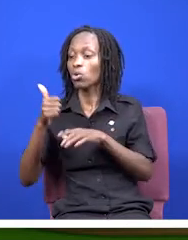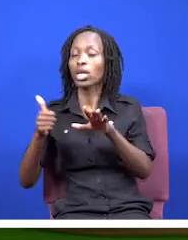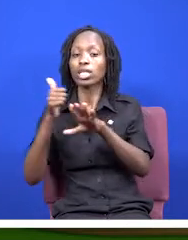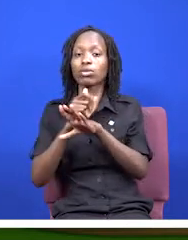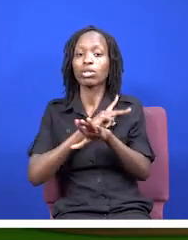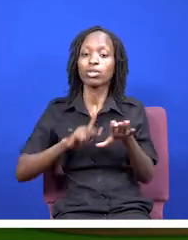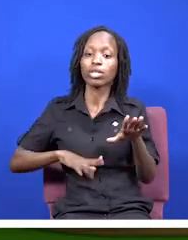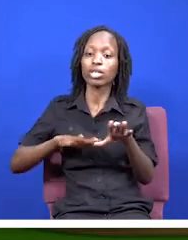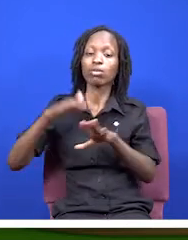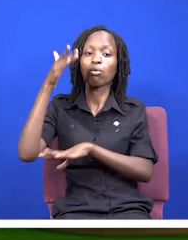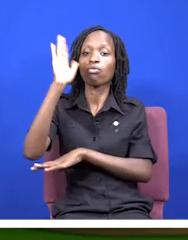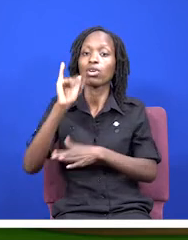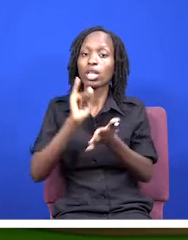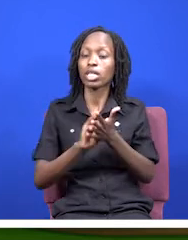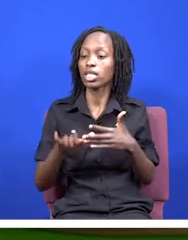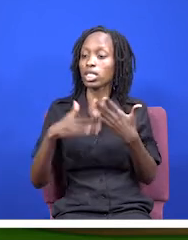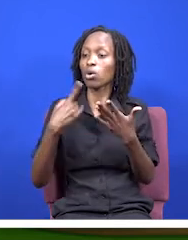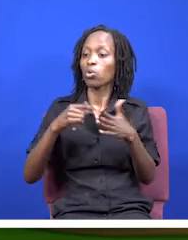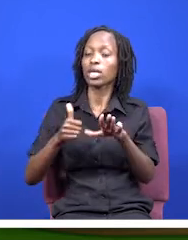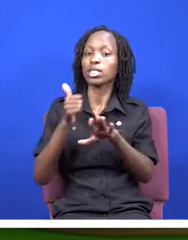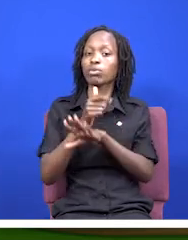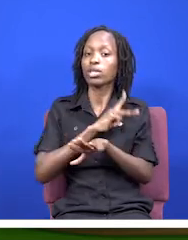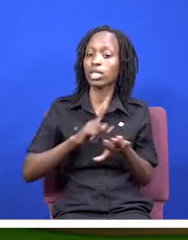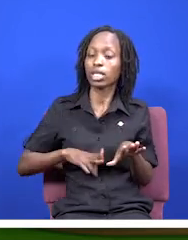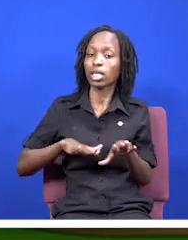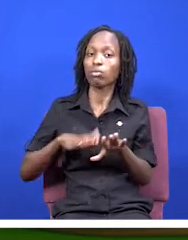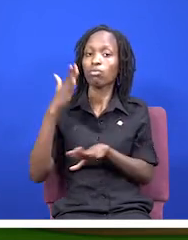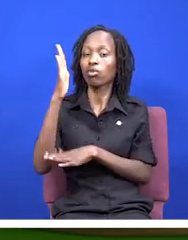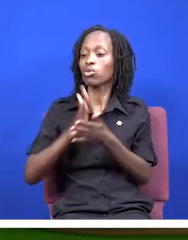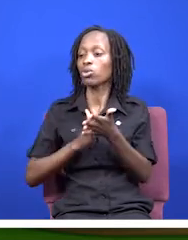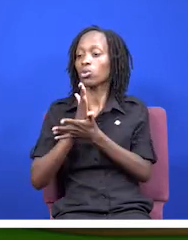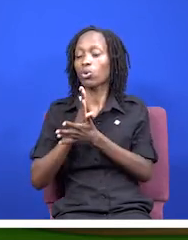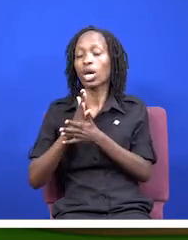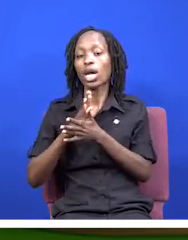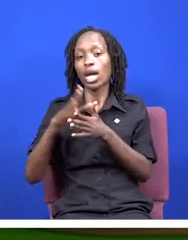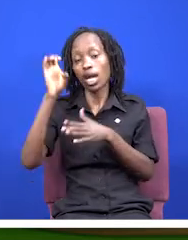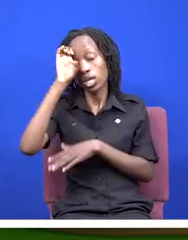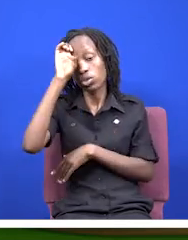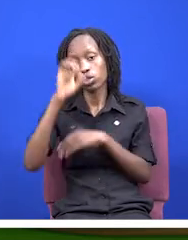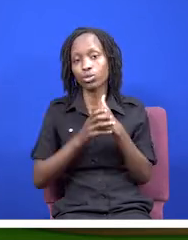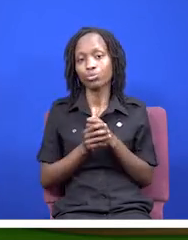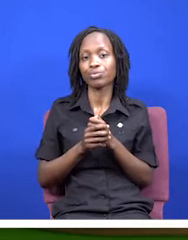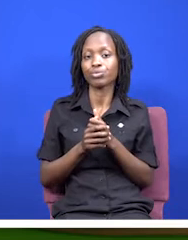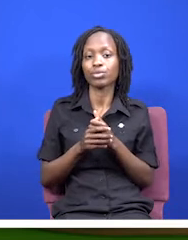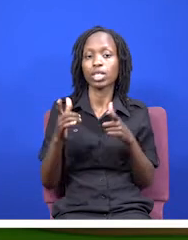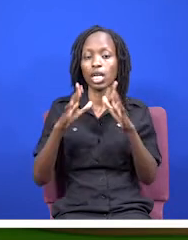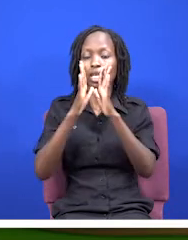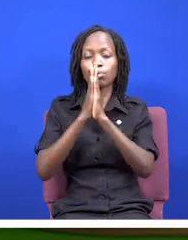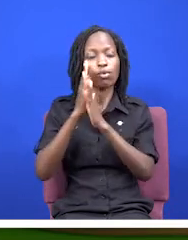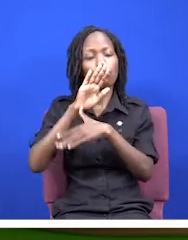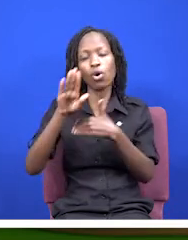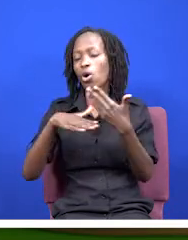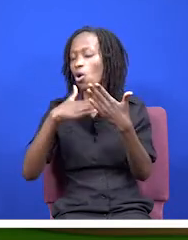go and establish the kingdom of God. That is how we establish the kingdom of God, through education, boys and girls. Now, let